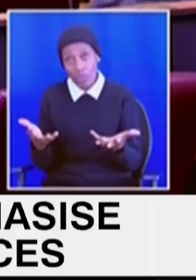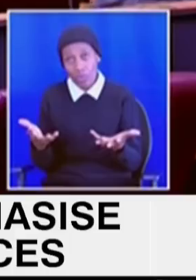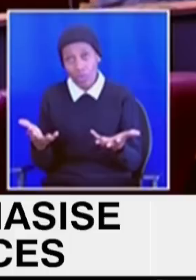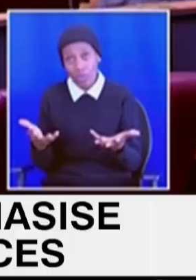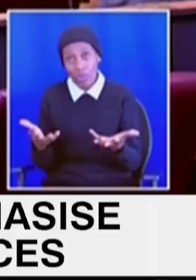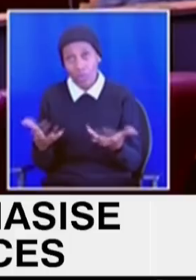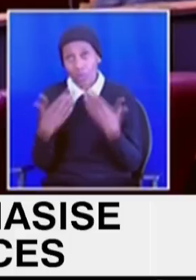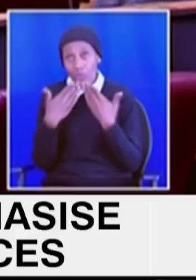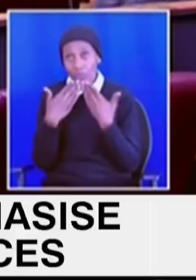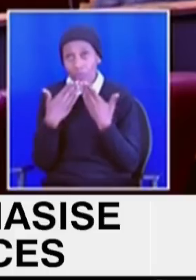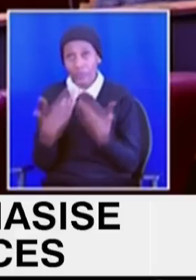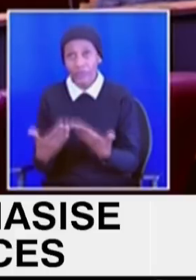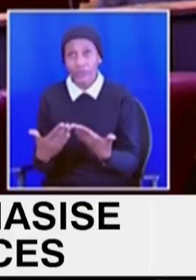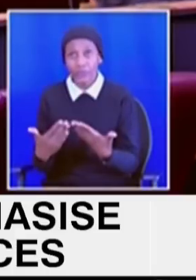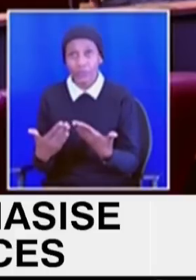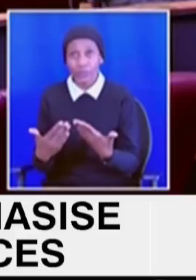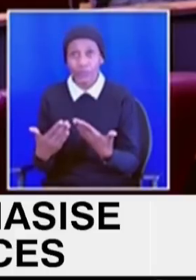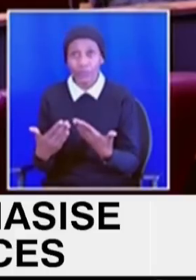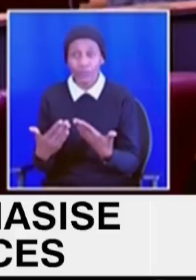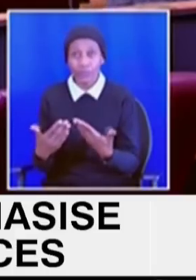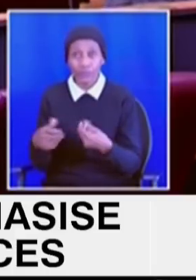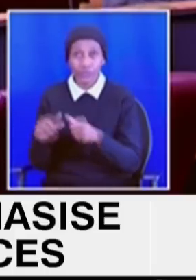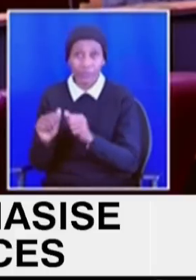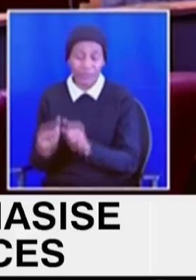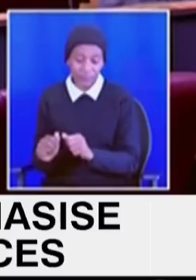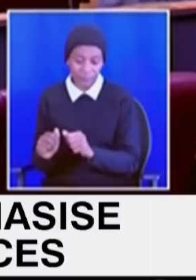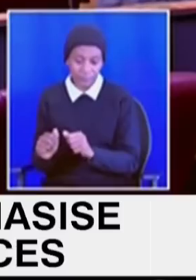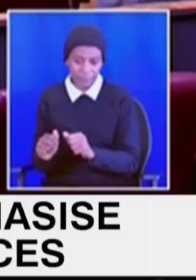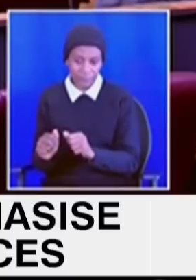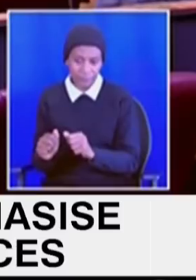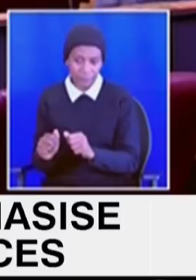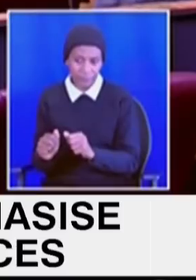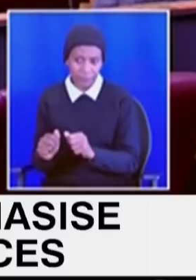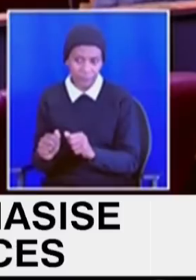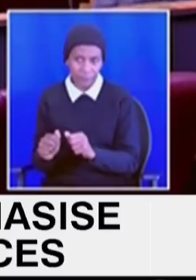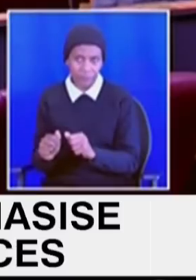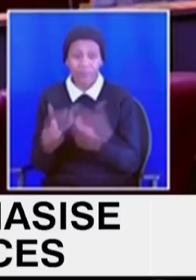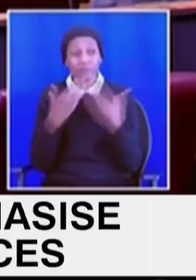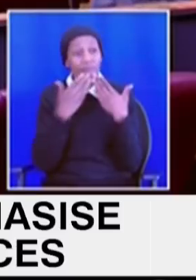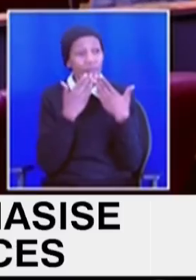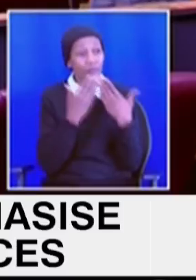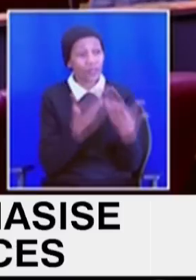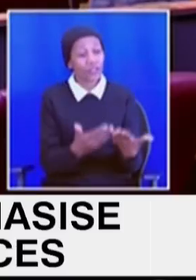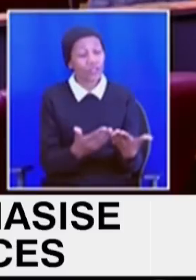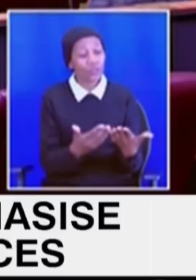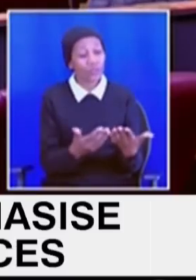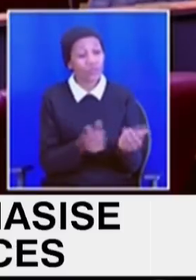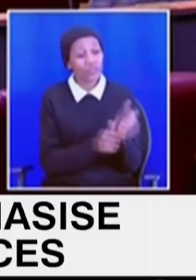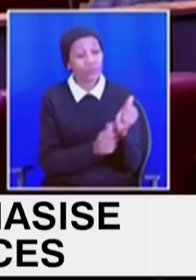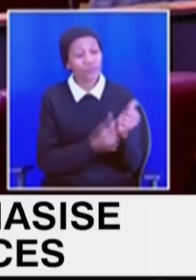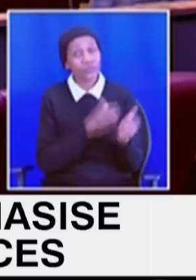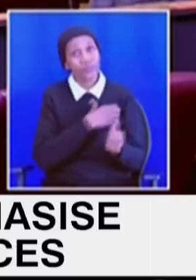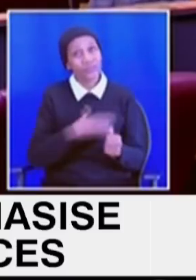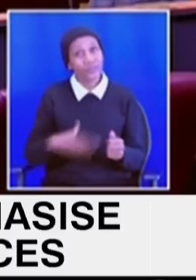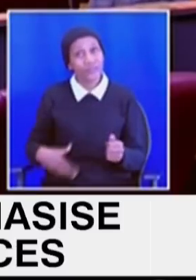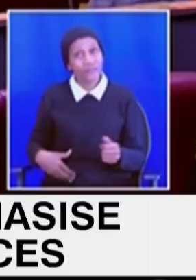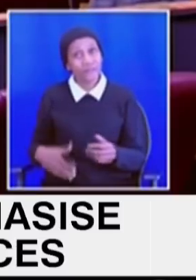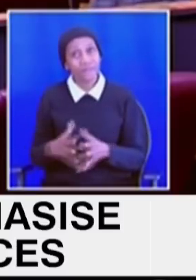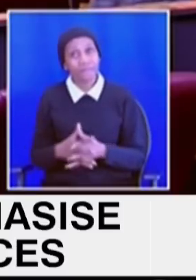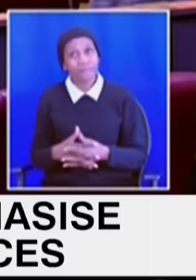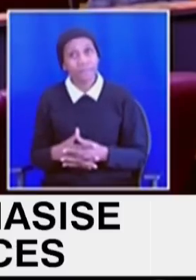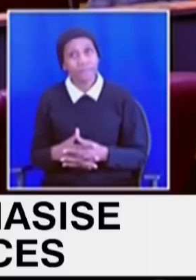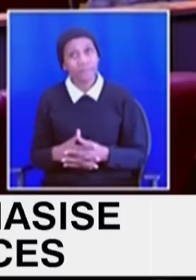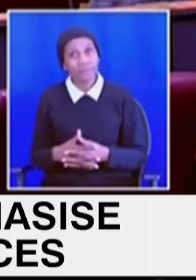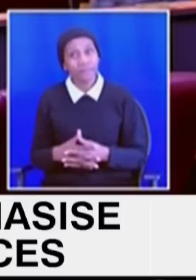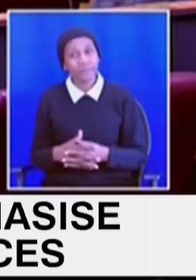Thank you very much, Honorable Chairperson, and thank you very much, Honorable Deputy President, on